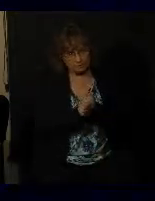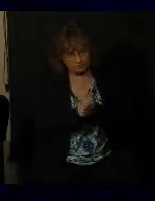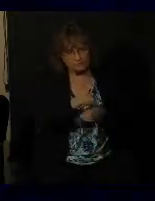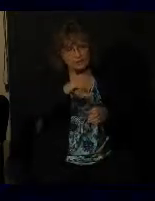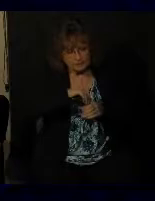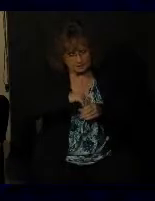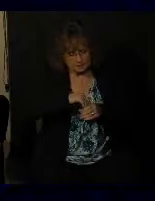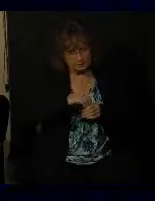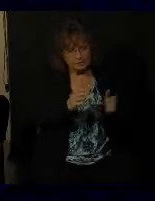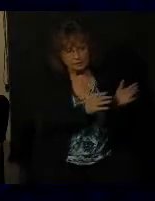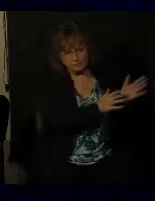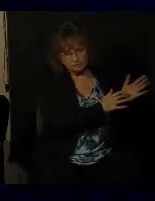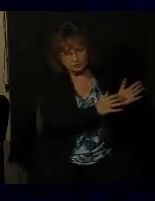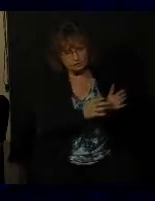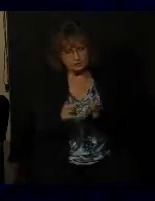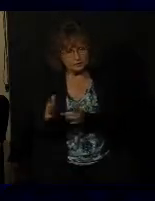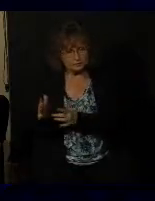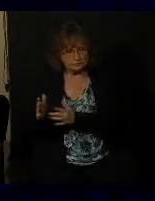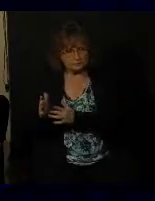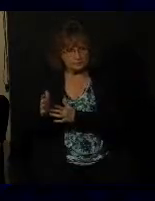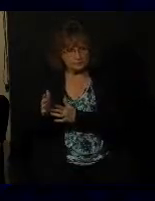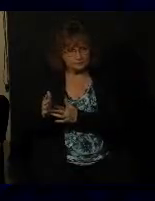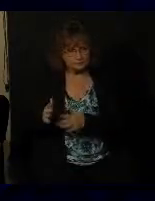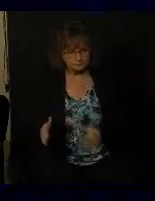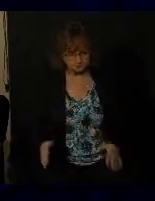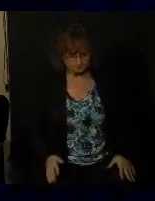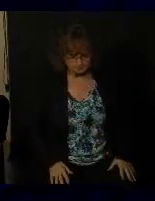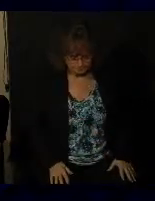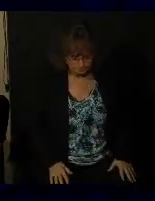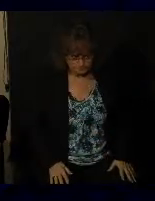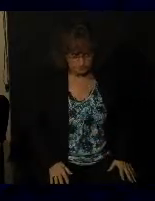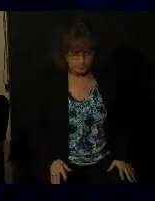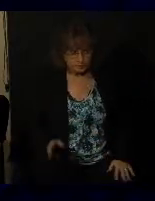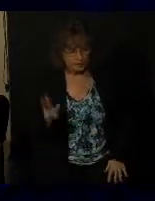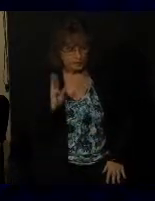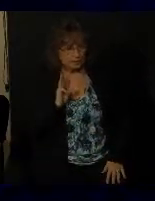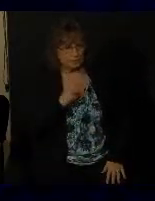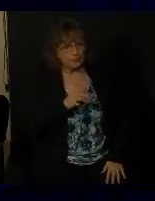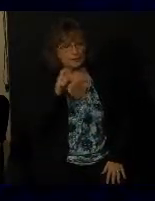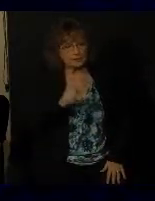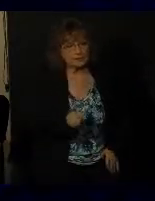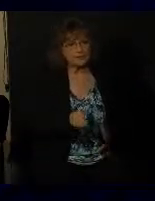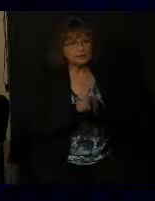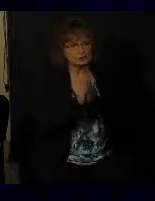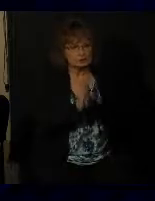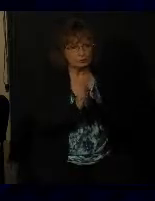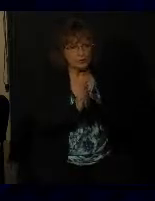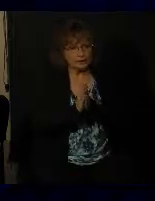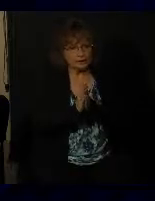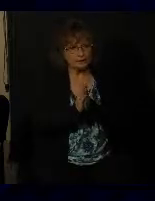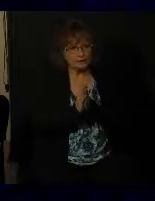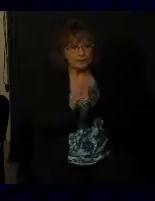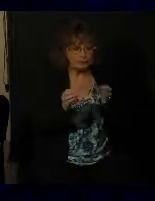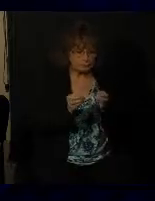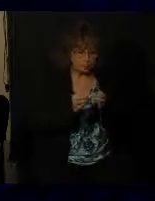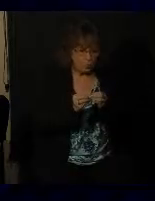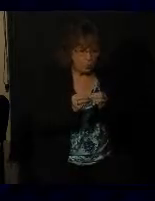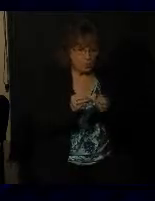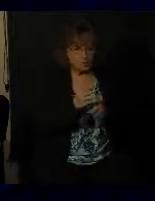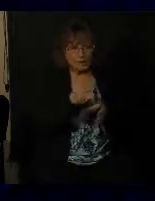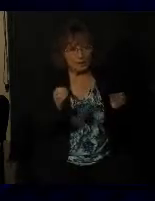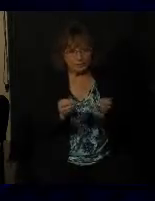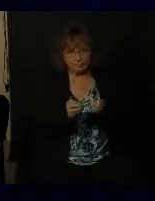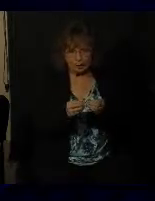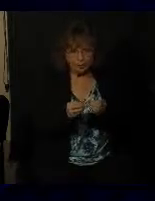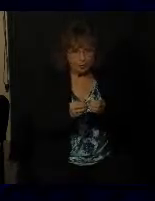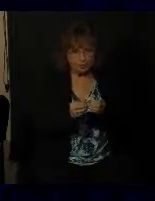They don't want nothing to do with him. And all we can do is pray harder and longer. We can't just dismiss